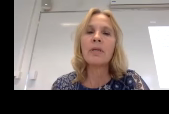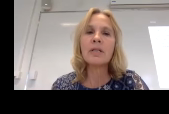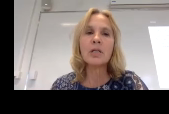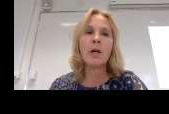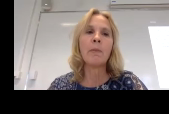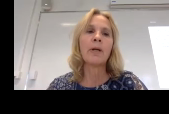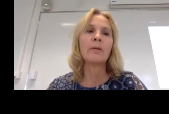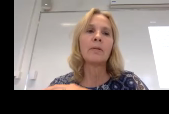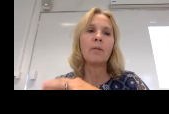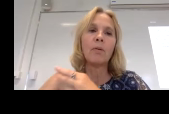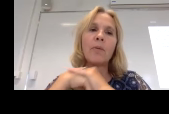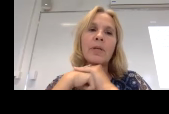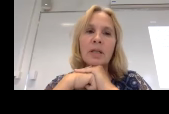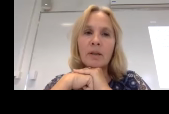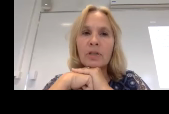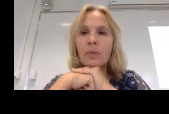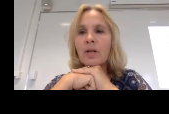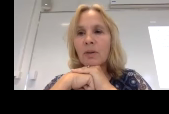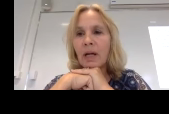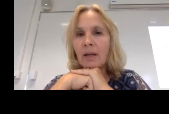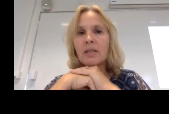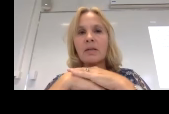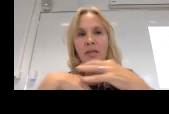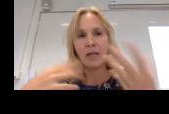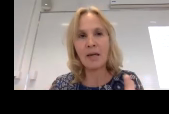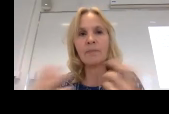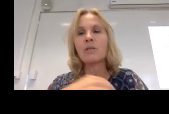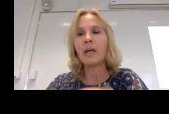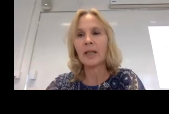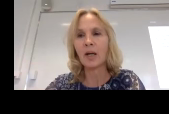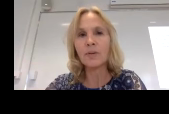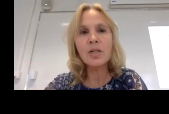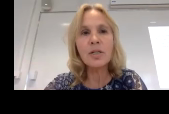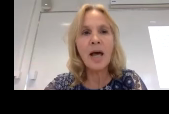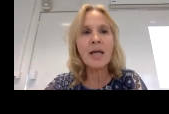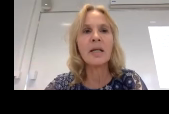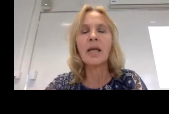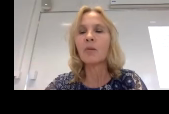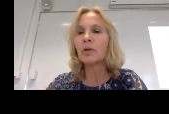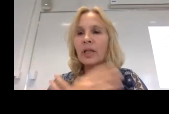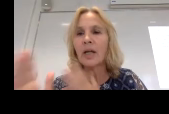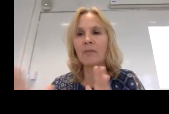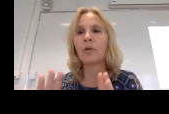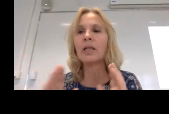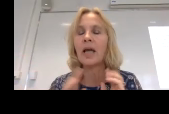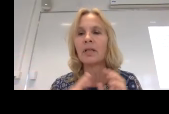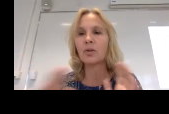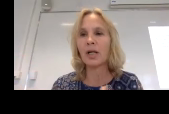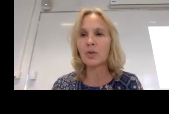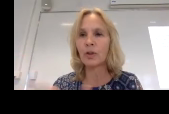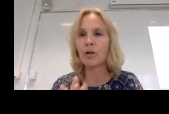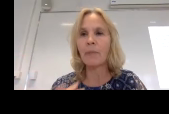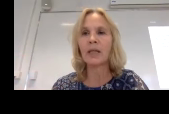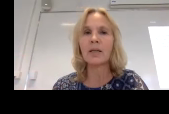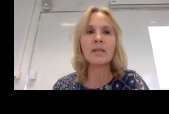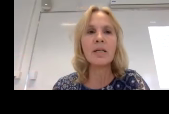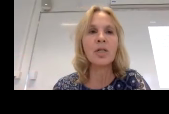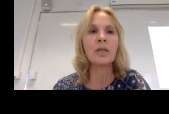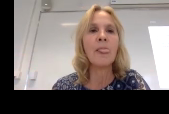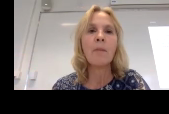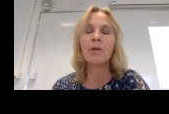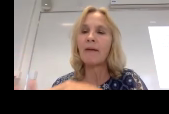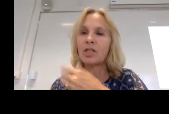So in this experiment, what we did was we also had this same semantic categorization task. Again, we're looking really at the trials where you're not making